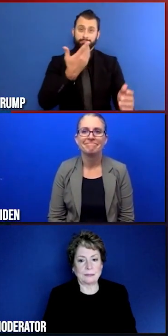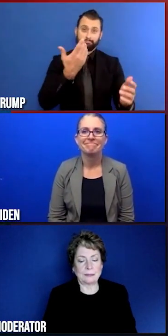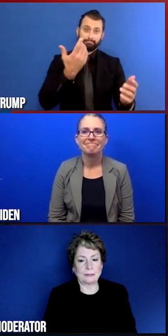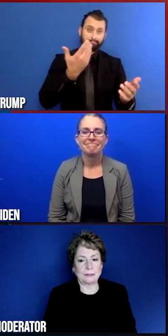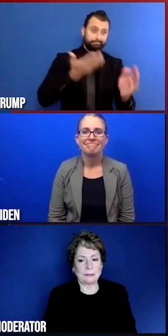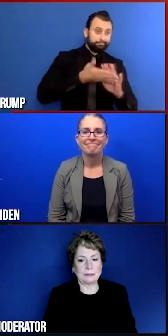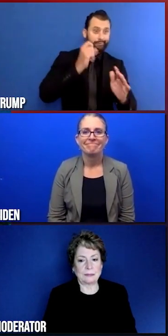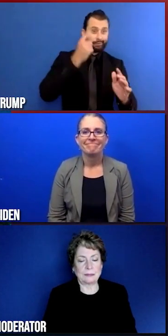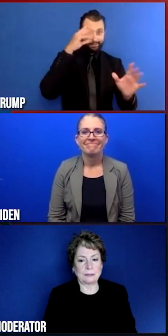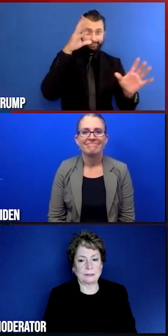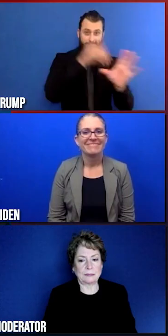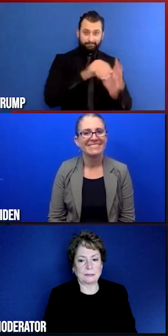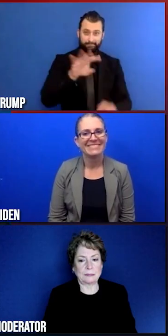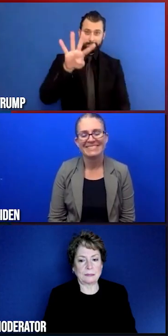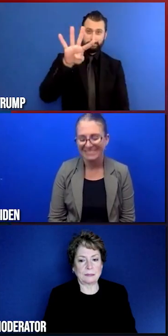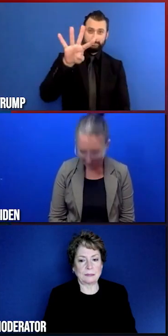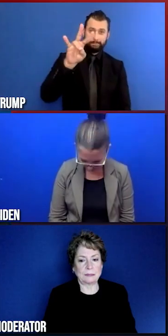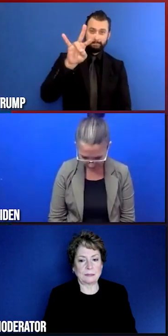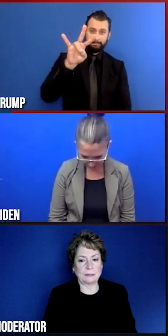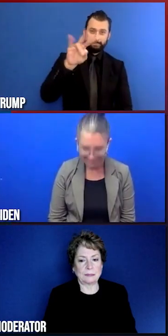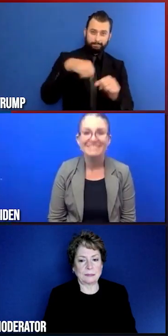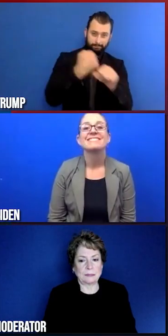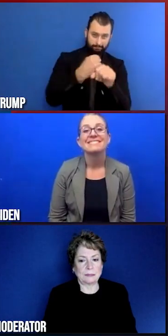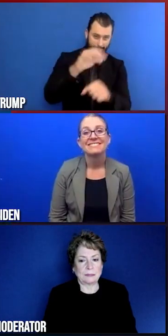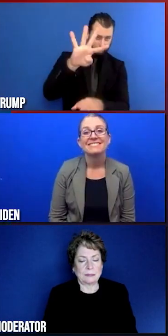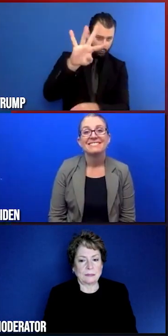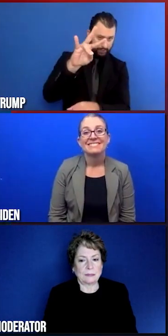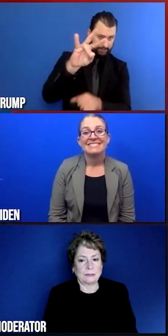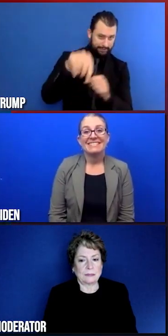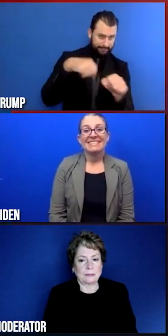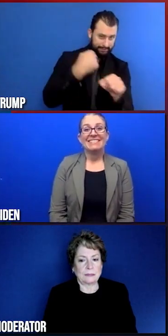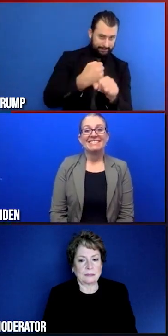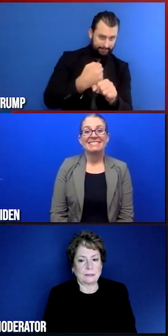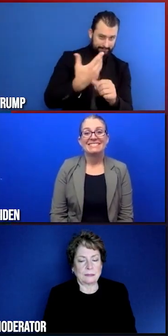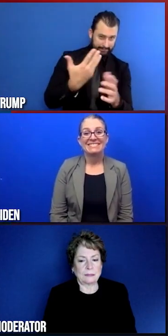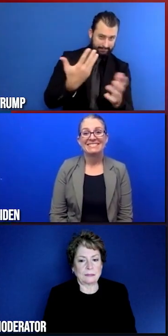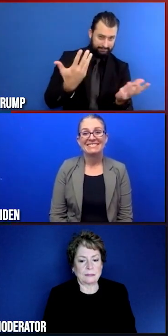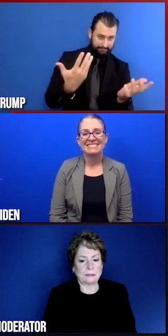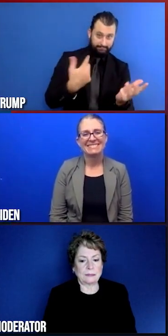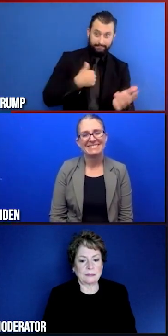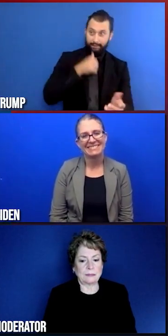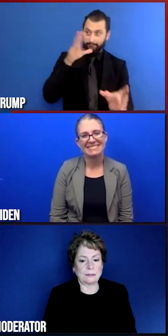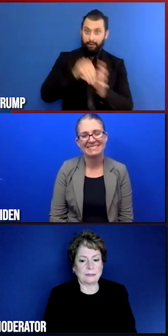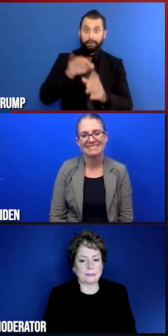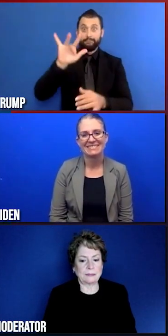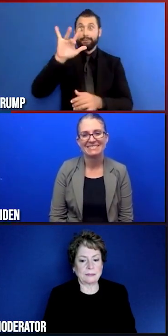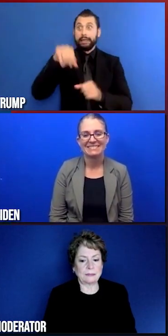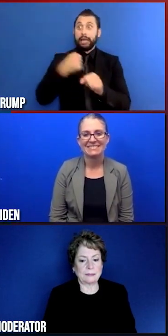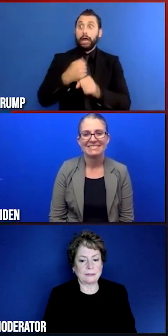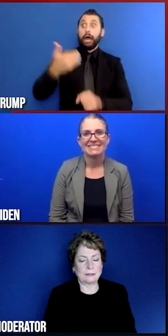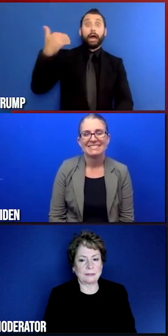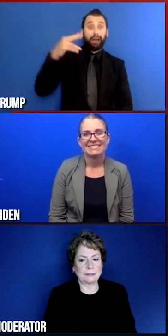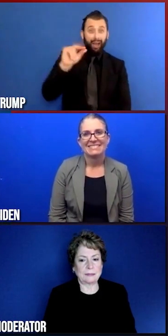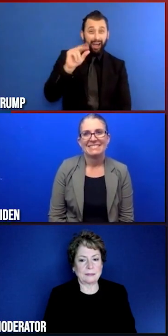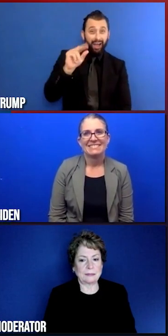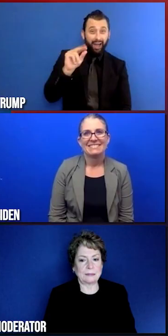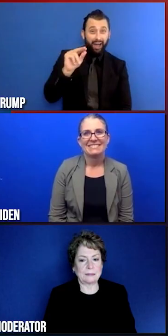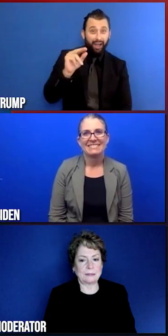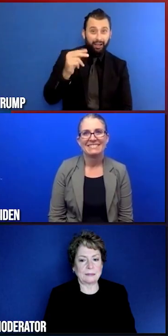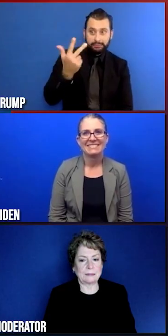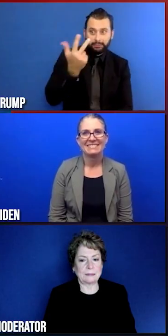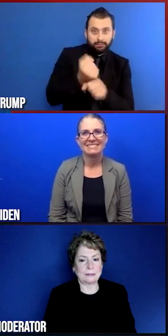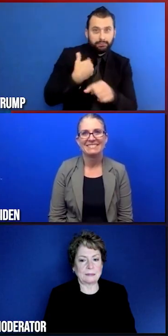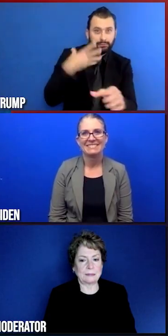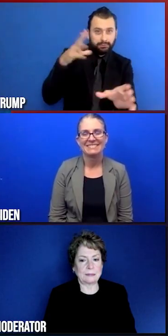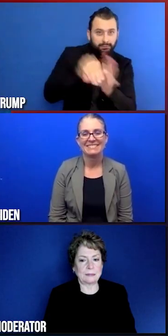and it's not like it was 25 years ago. It was 3 3/4. It was just a little while ago, right? Less than 4 years